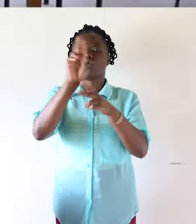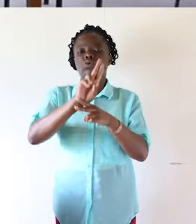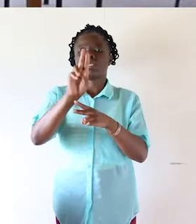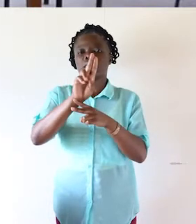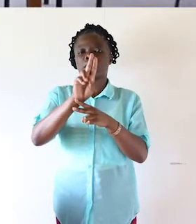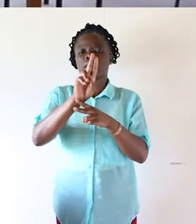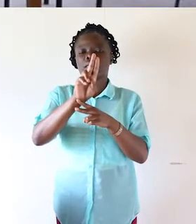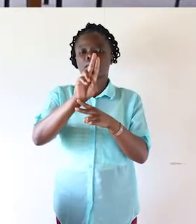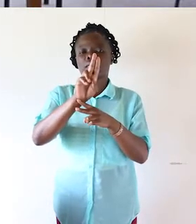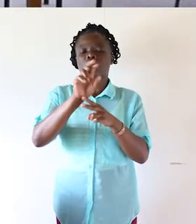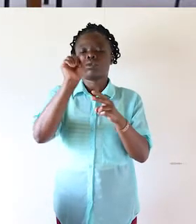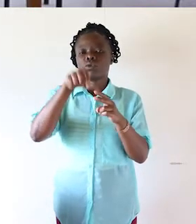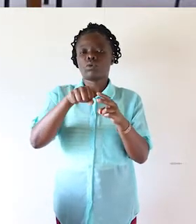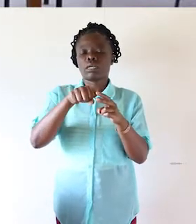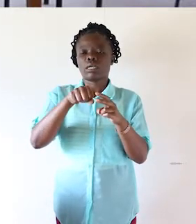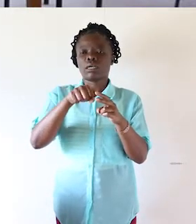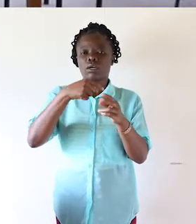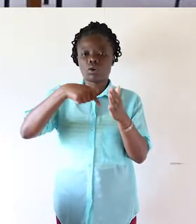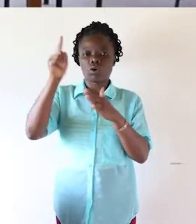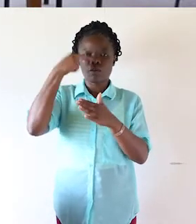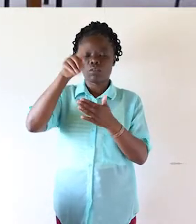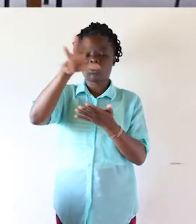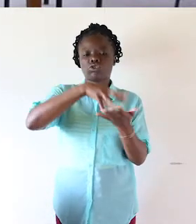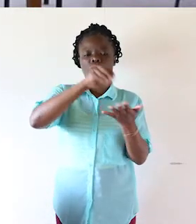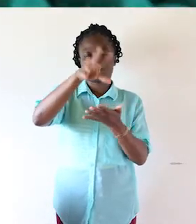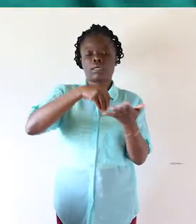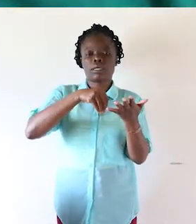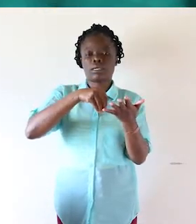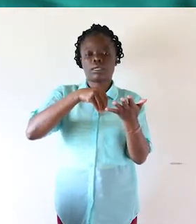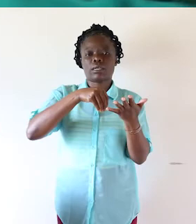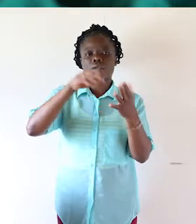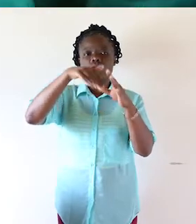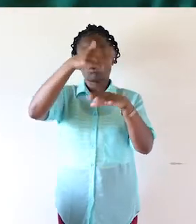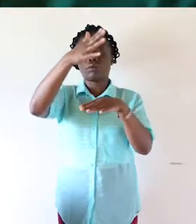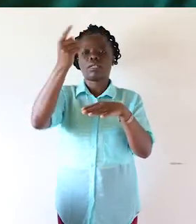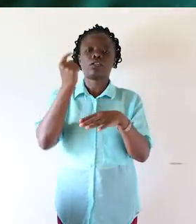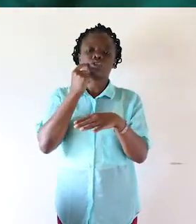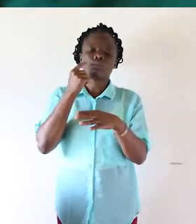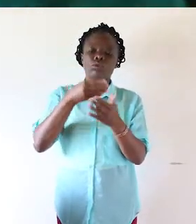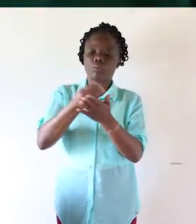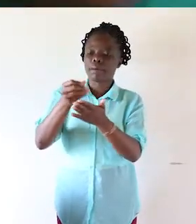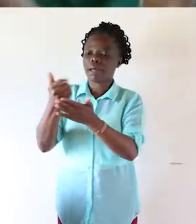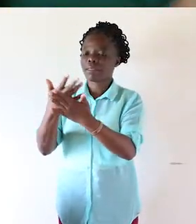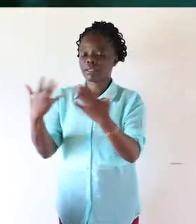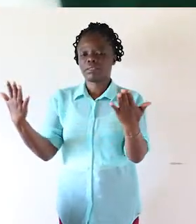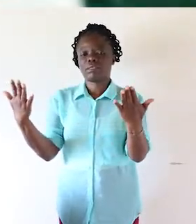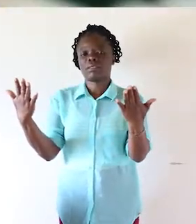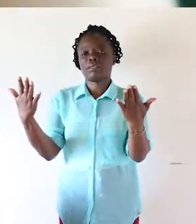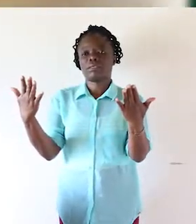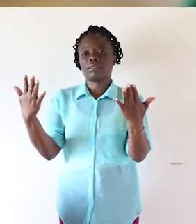use is you can go for shopping. You go outside there at the shop, you buy